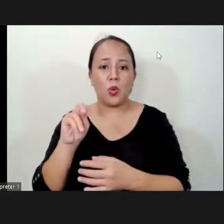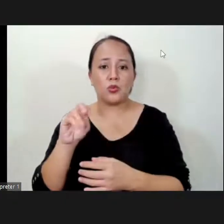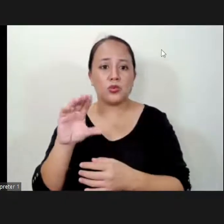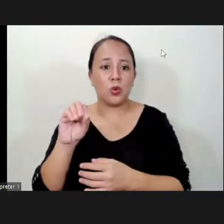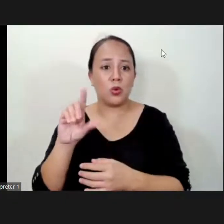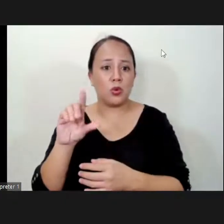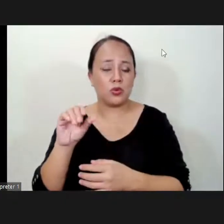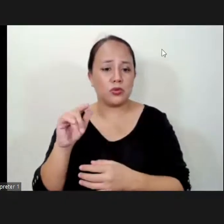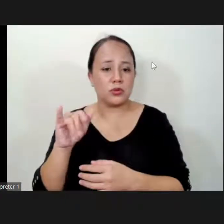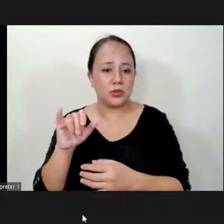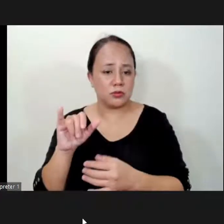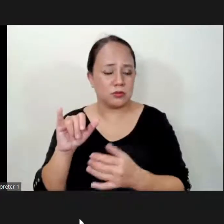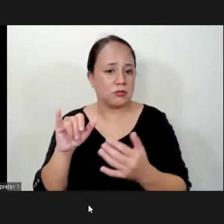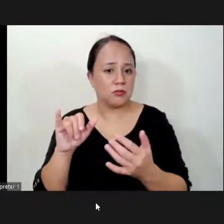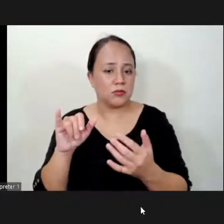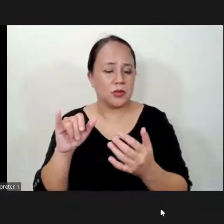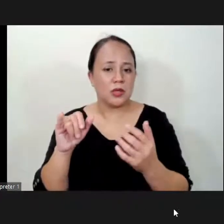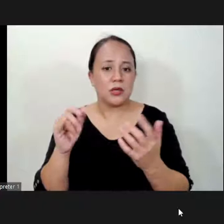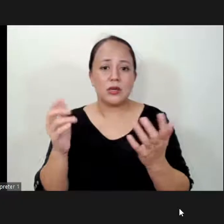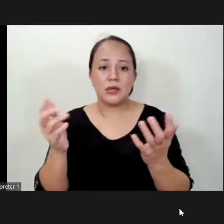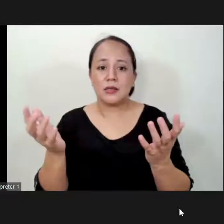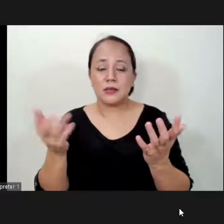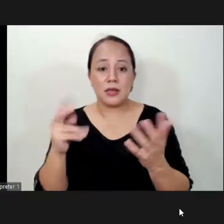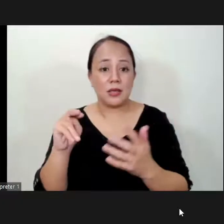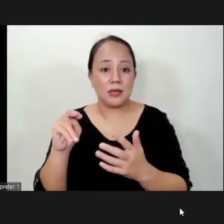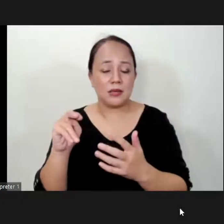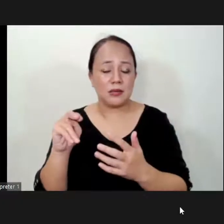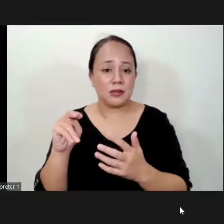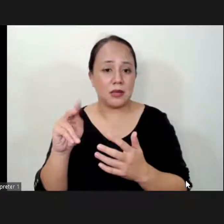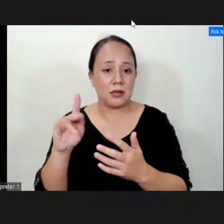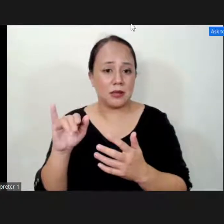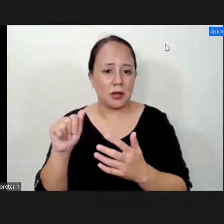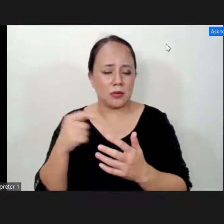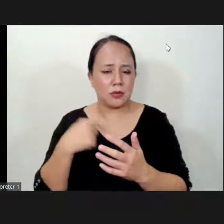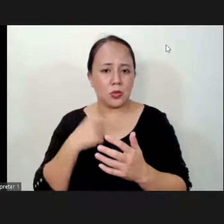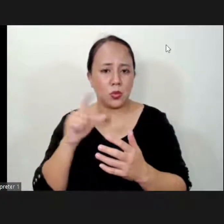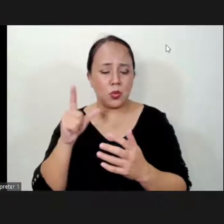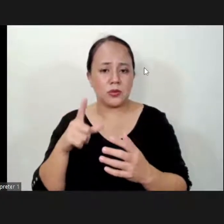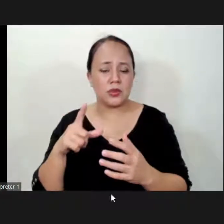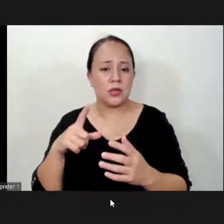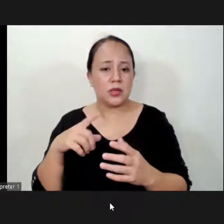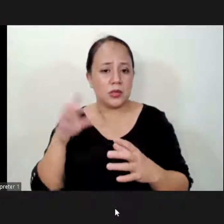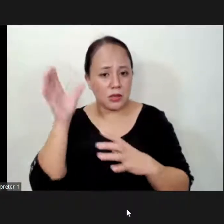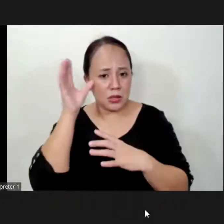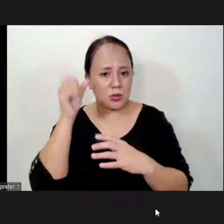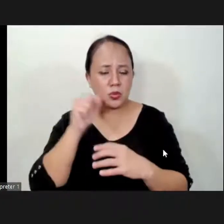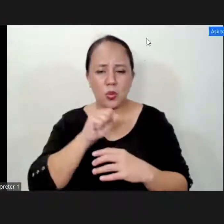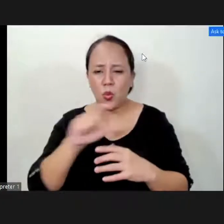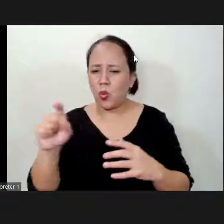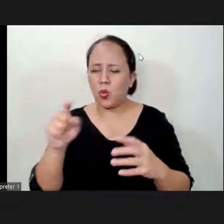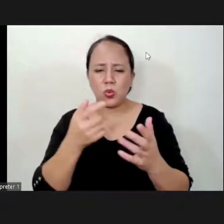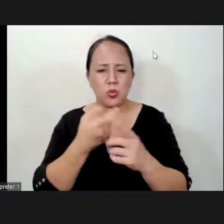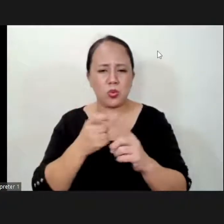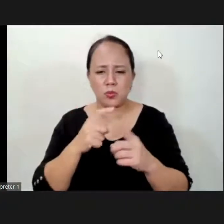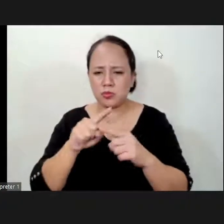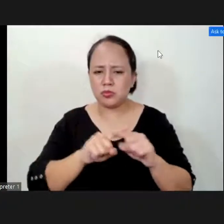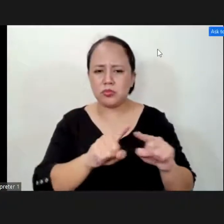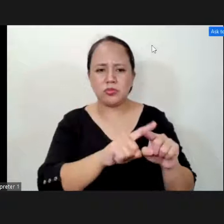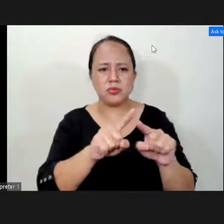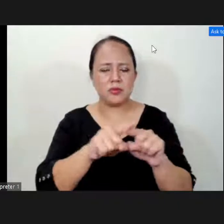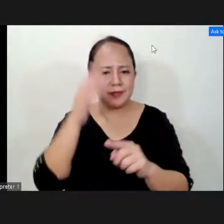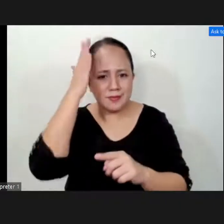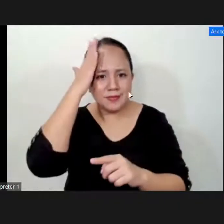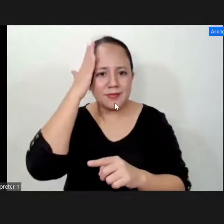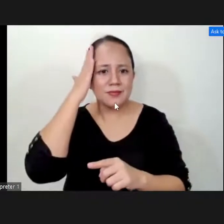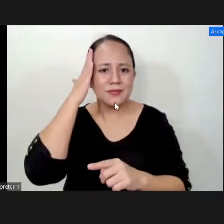NKTI looking into not only urologic cancers, but cancers of all origins. So I am